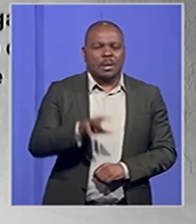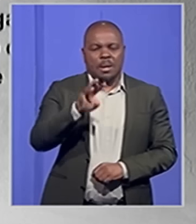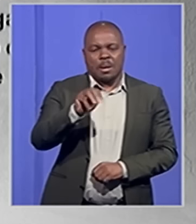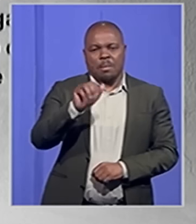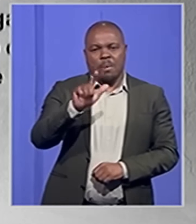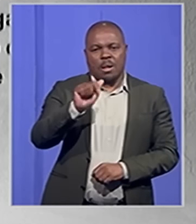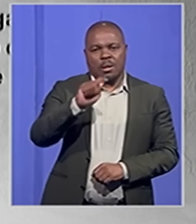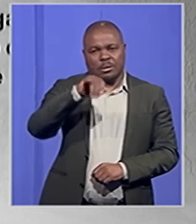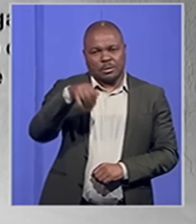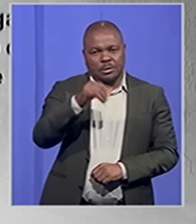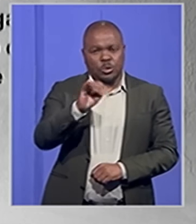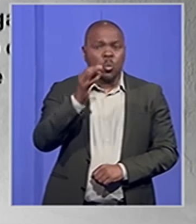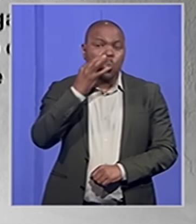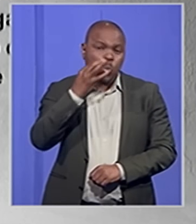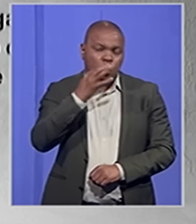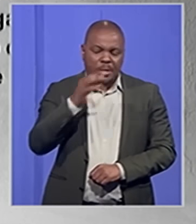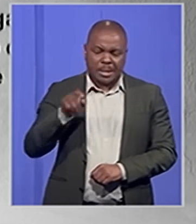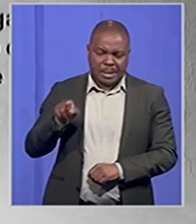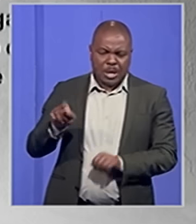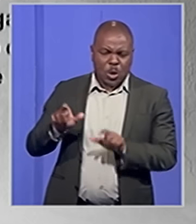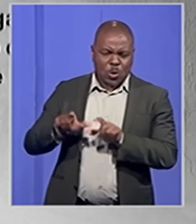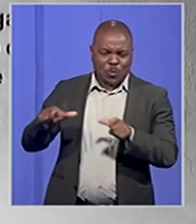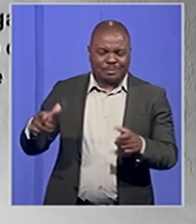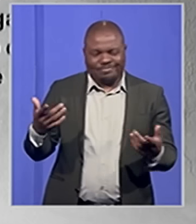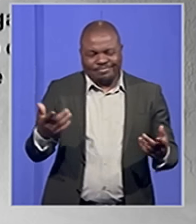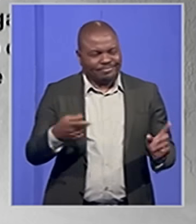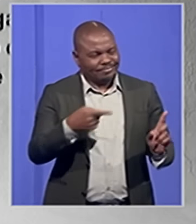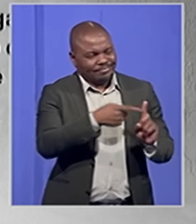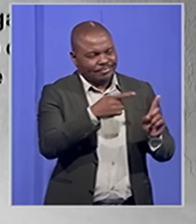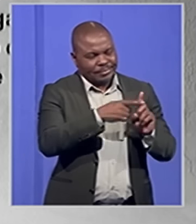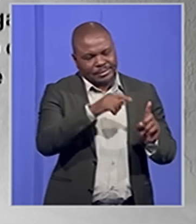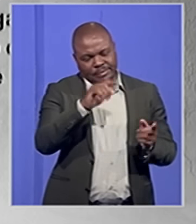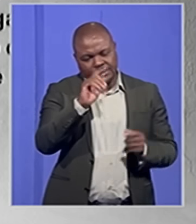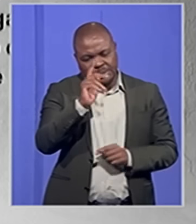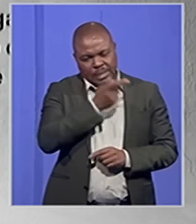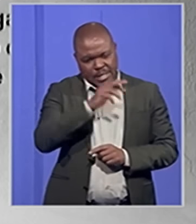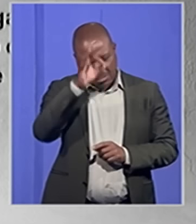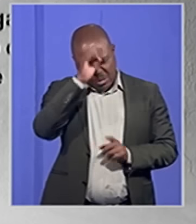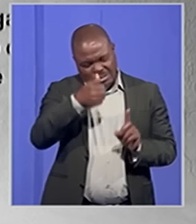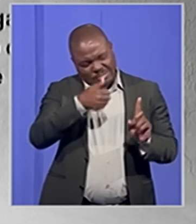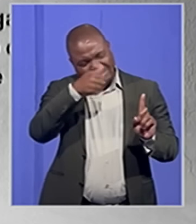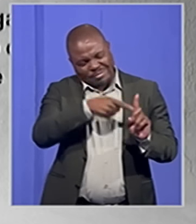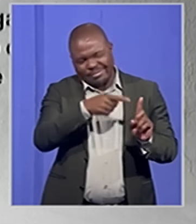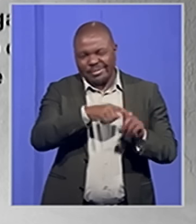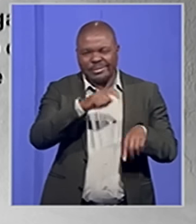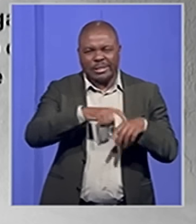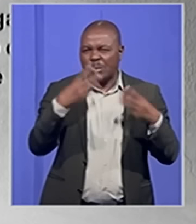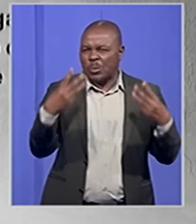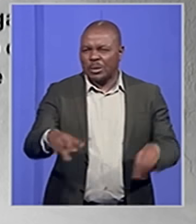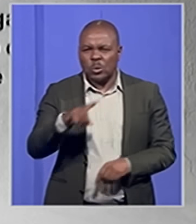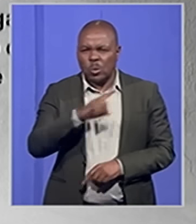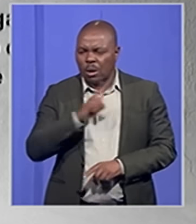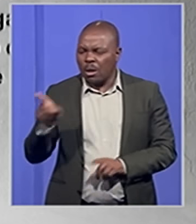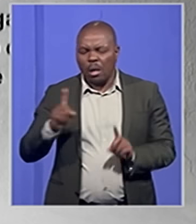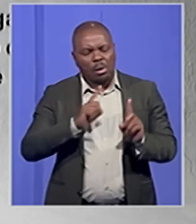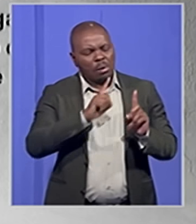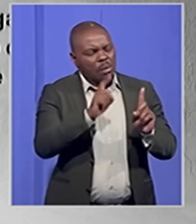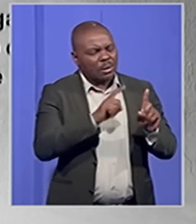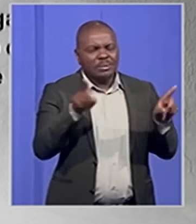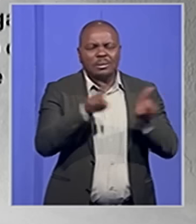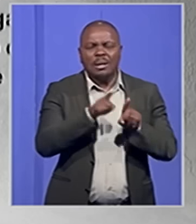o re ke bona komiti ya palamente e senyetša Lieutenant General Nhlanhla Mkhwanazi le setšhaba nako ka gore dipotšišo tše ba di botšišago di swana le